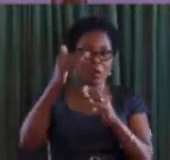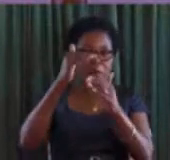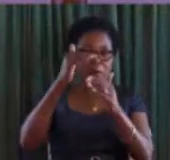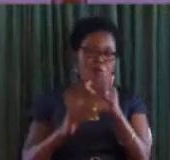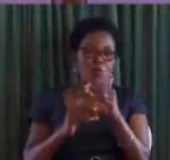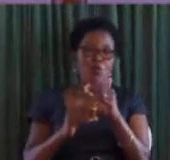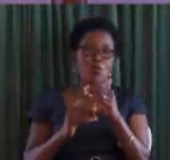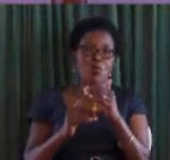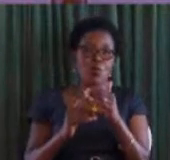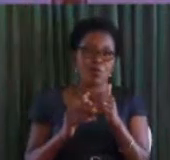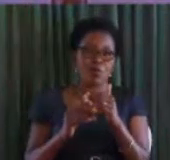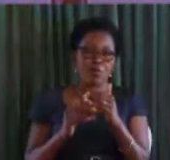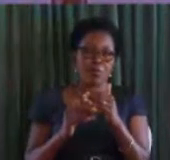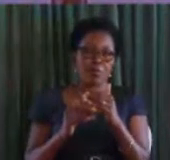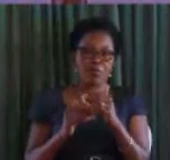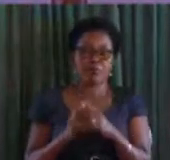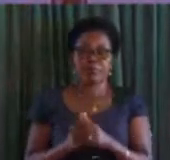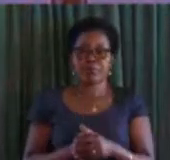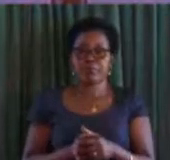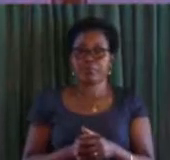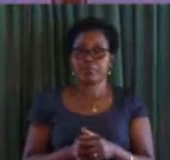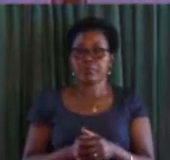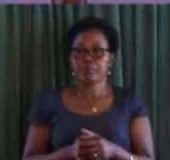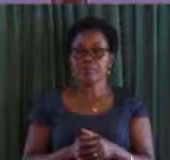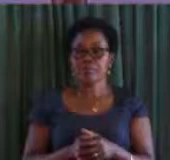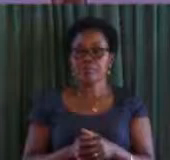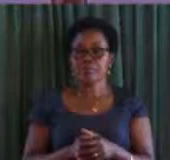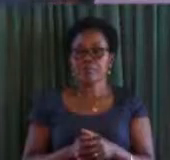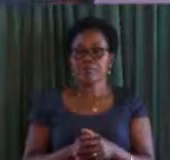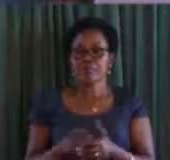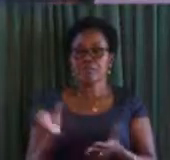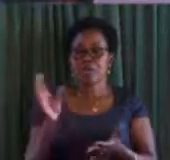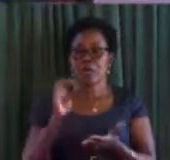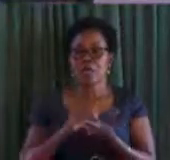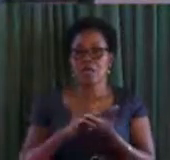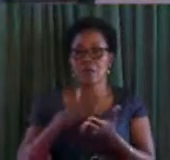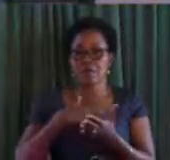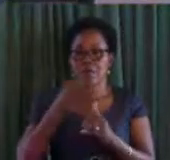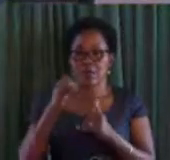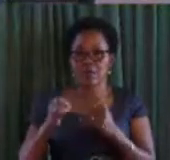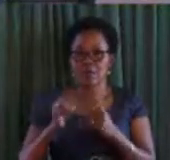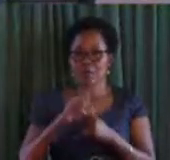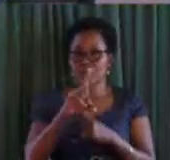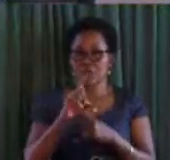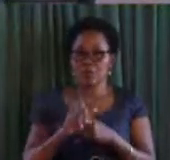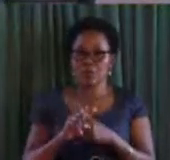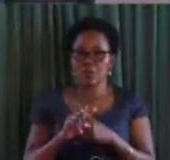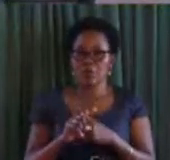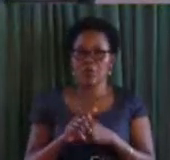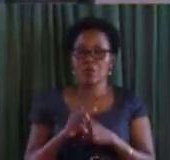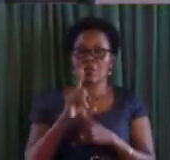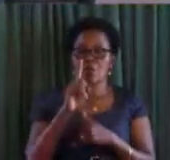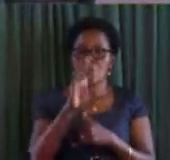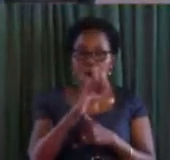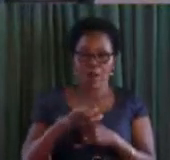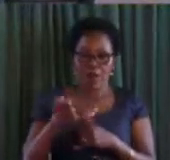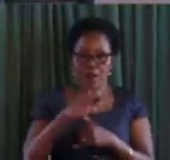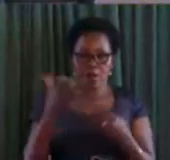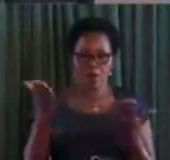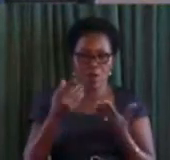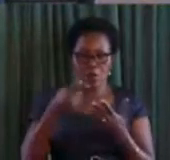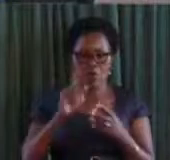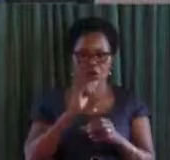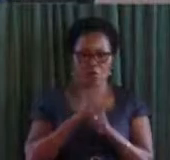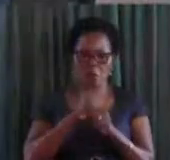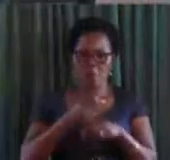president. Okay. Again, and this is my last question, my lord. One area which you have done very well as